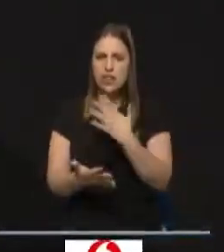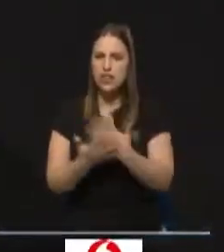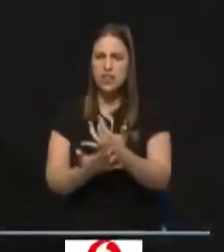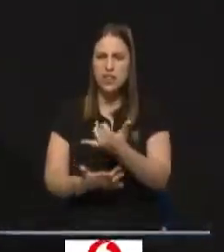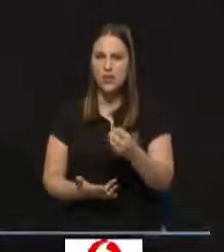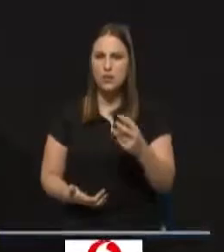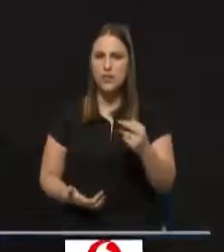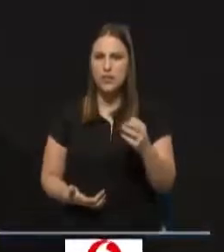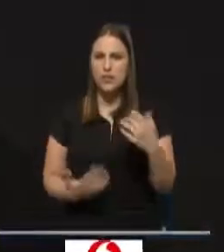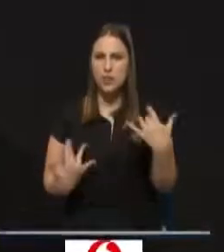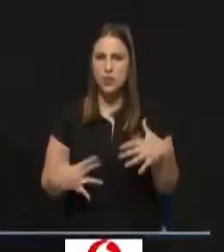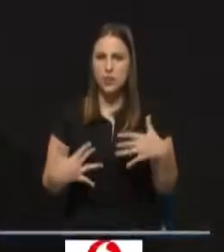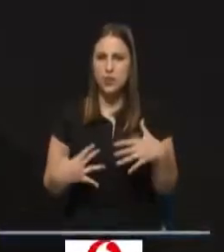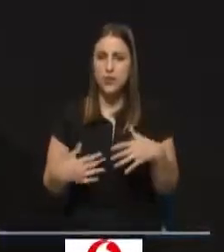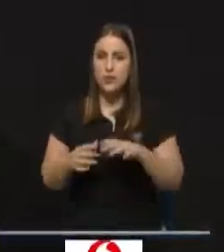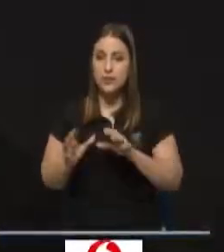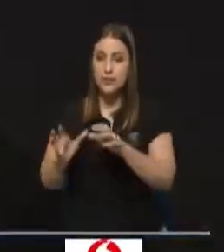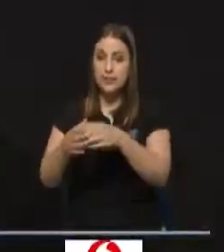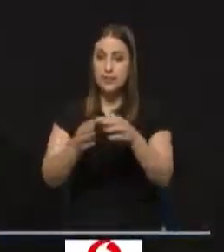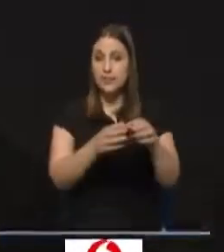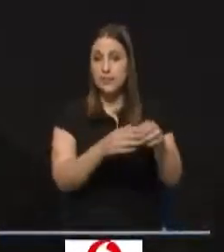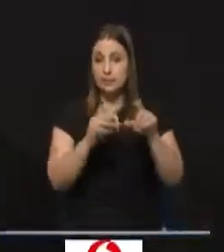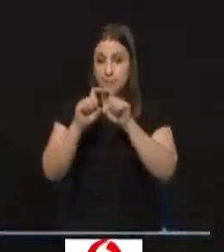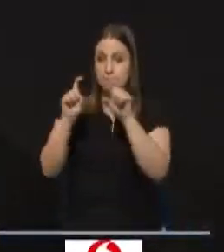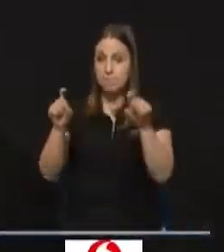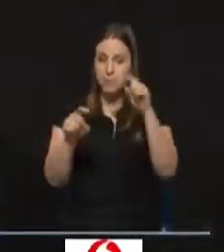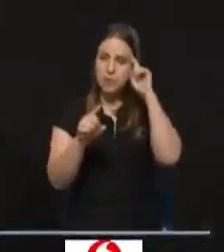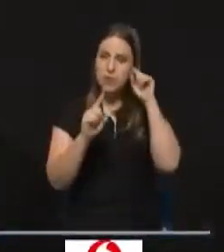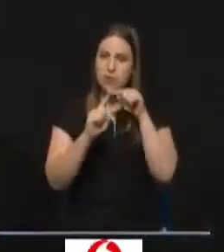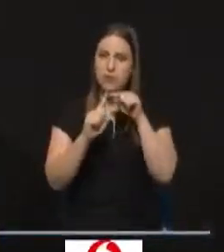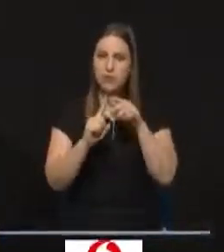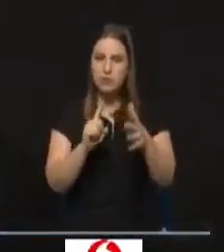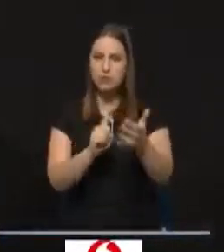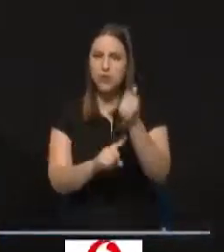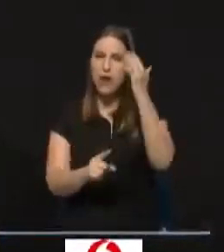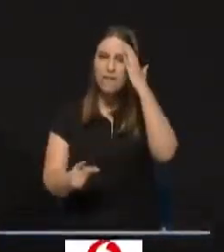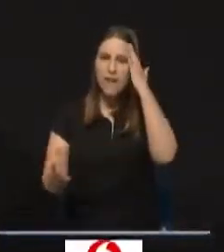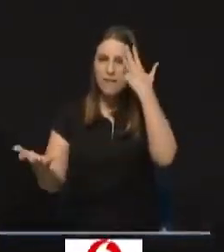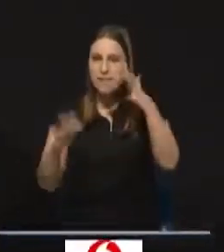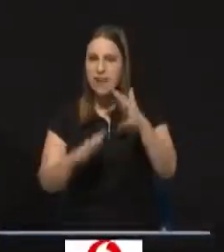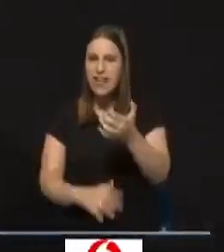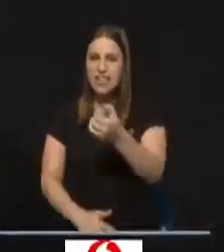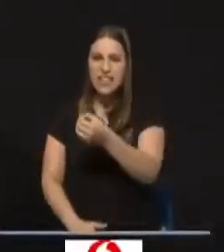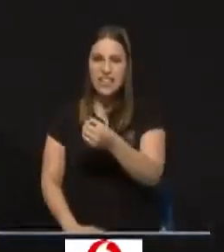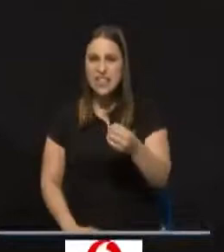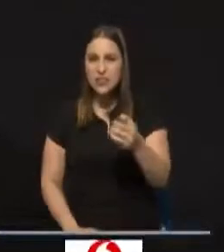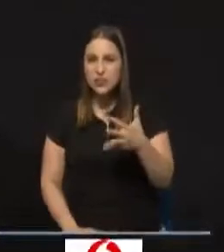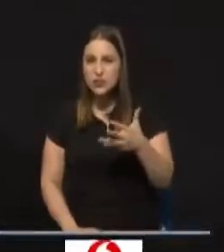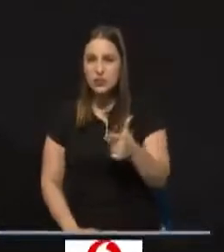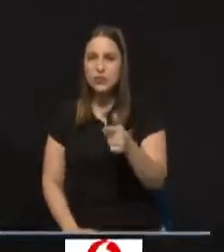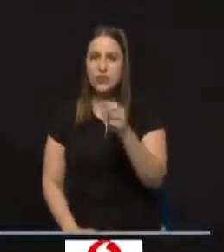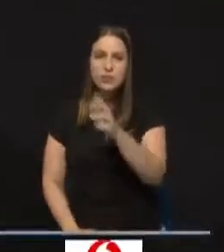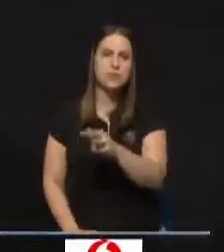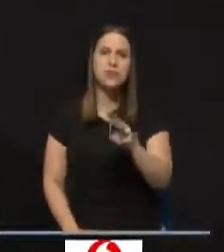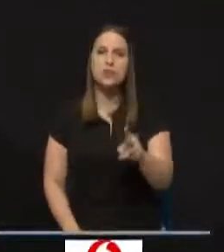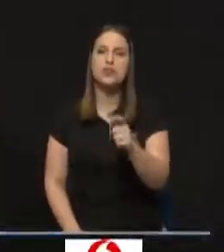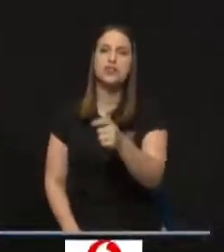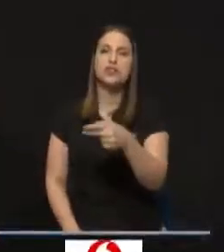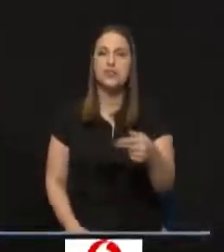targets of connectivity until 2030, and all the operators think that you have to